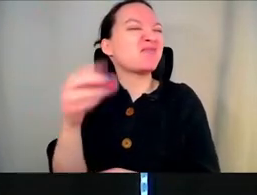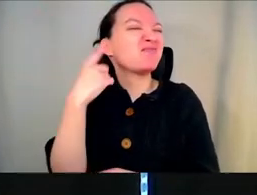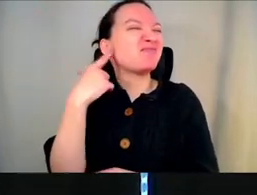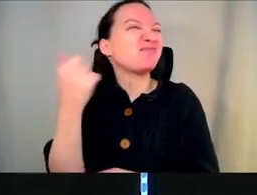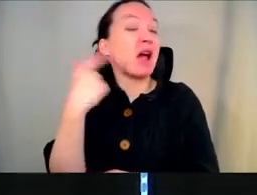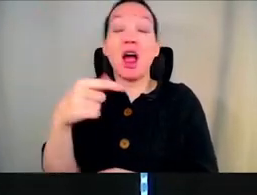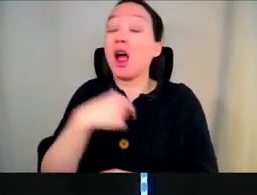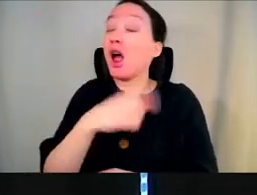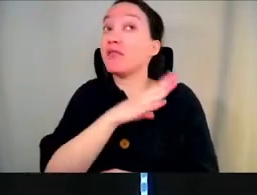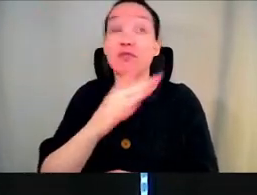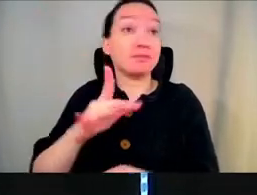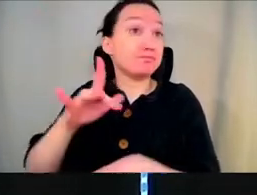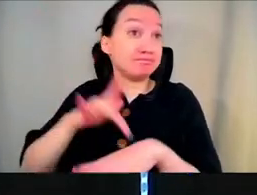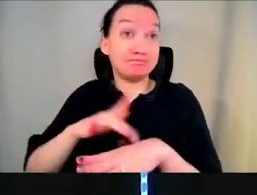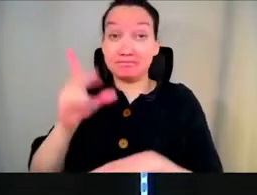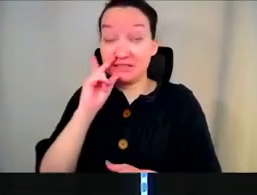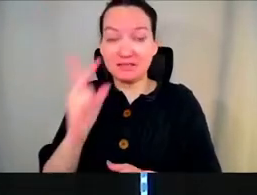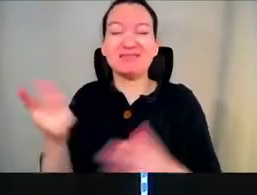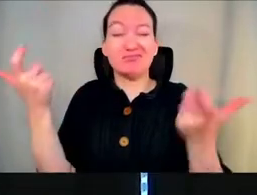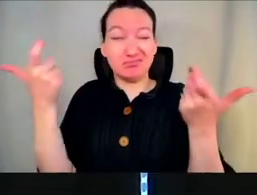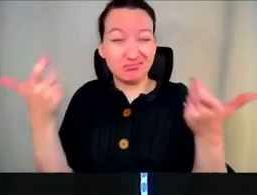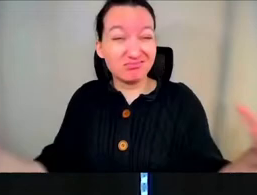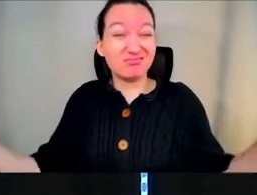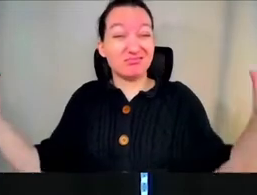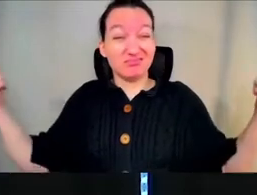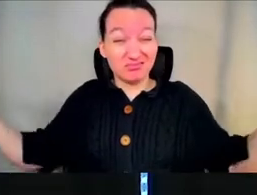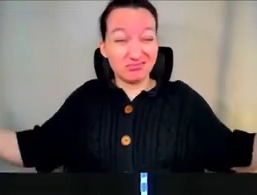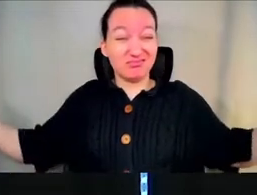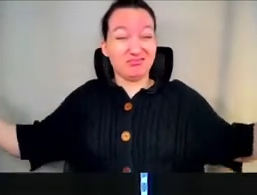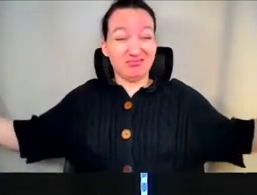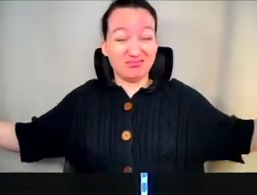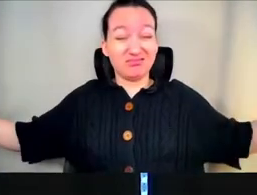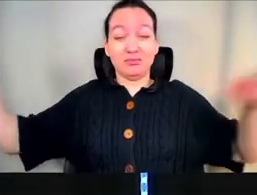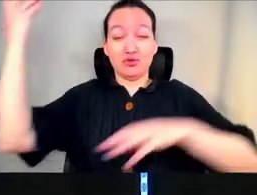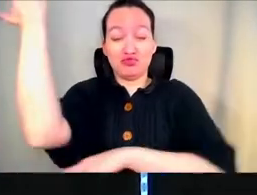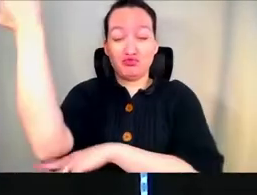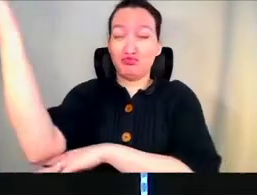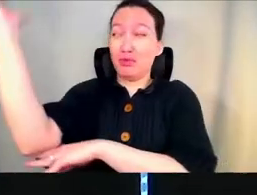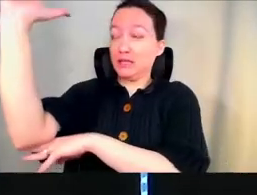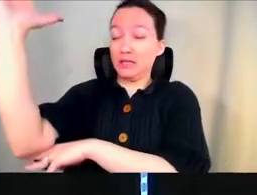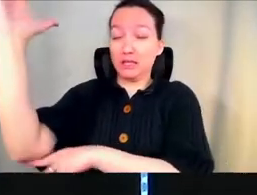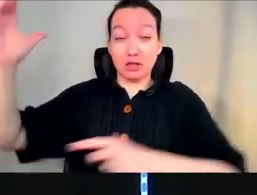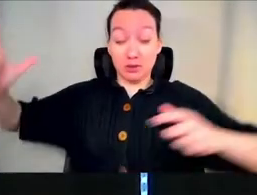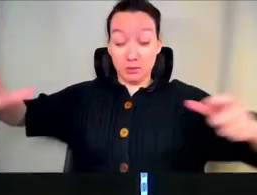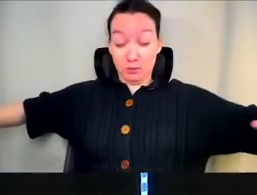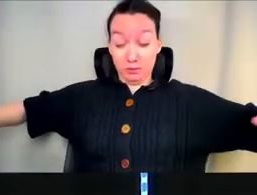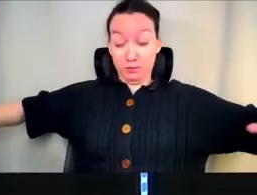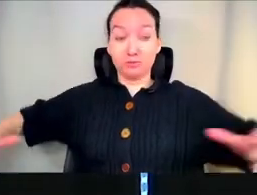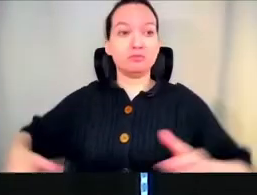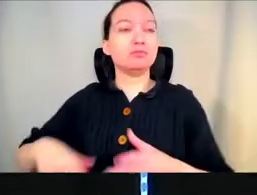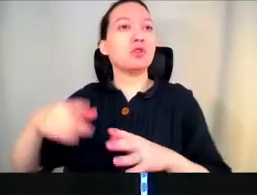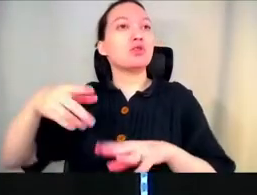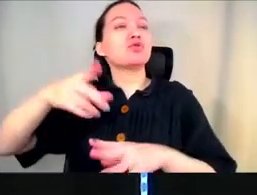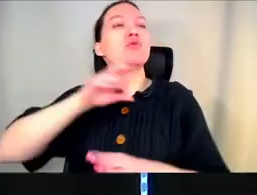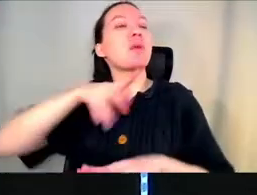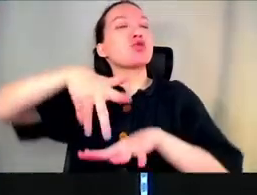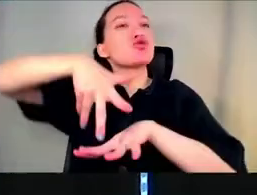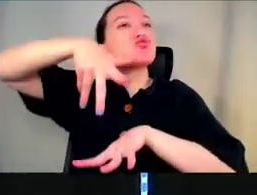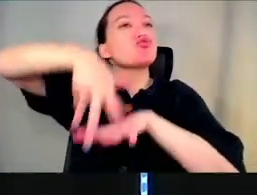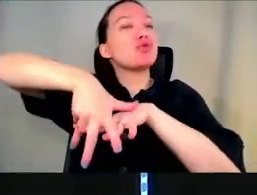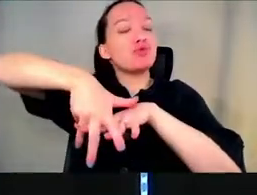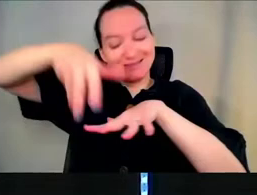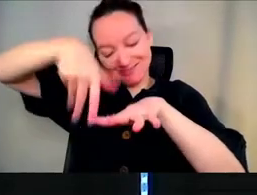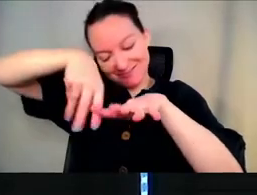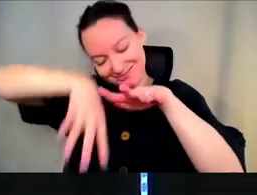I've never been to see them, but these massive trees, they're just humongous. And they were talking about the root system of these